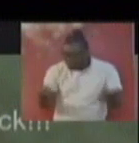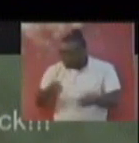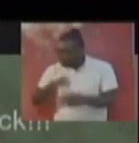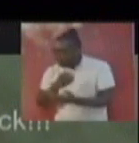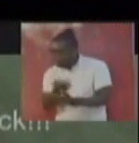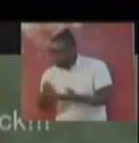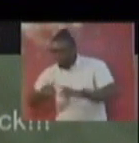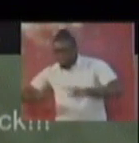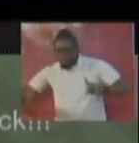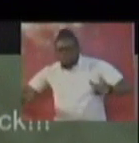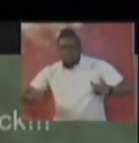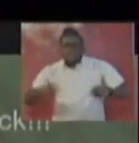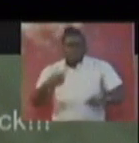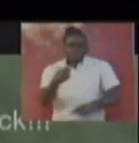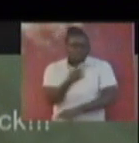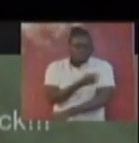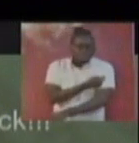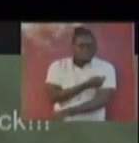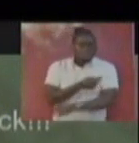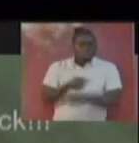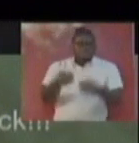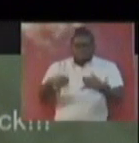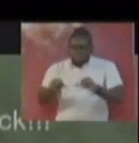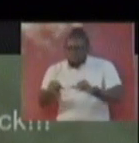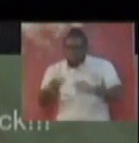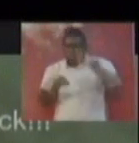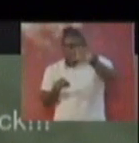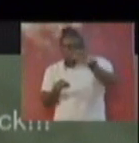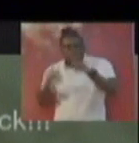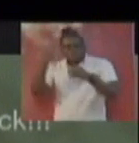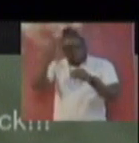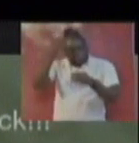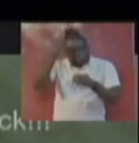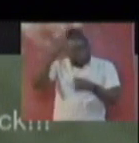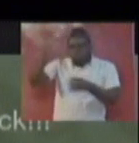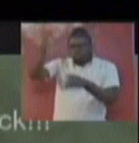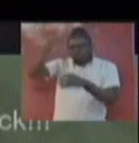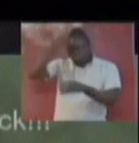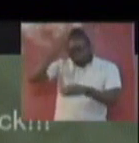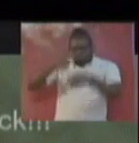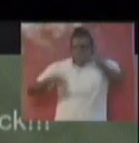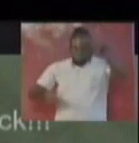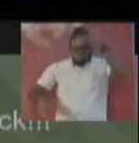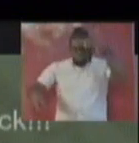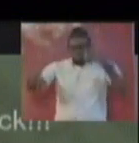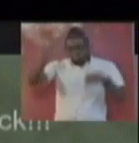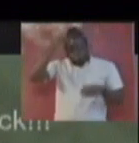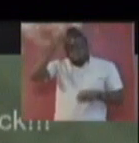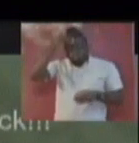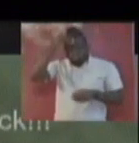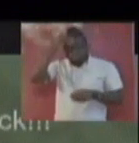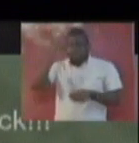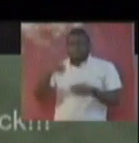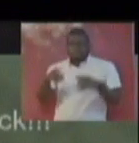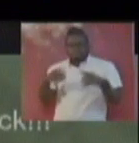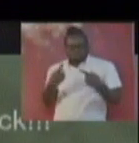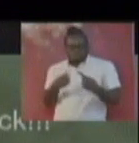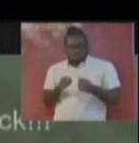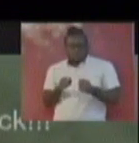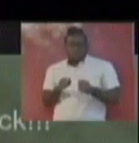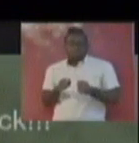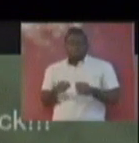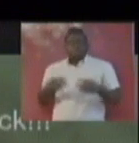of scientific knowledge amongst all the researchers. A lot of individuals volunteered to